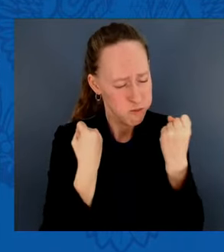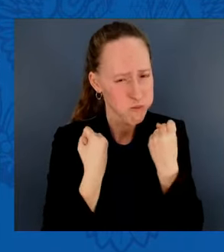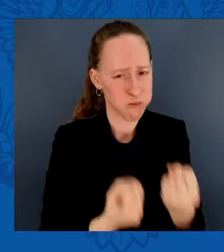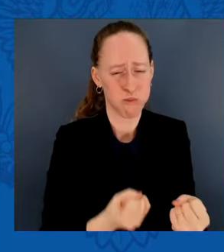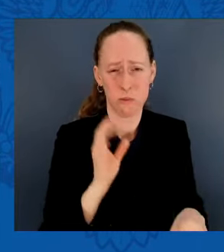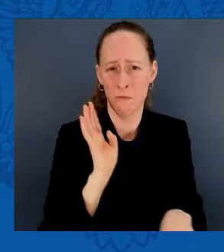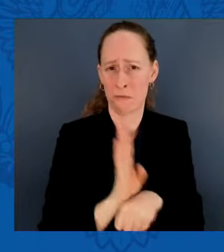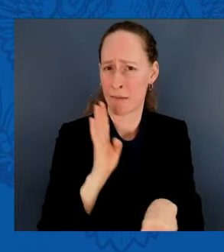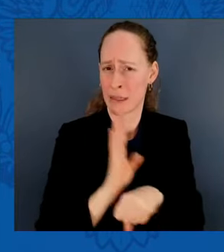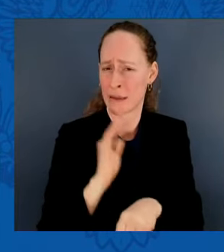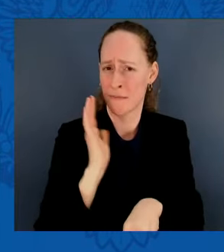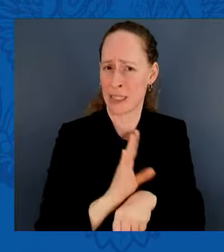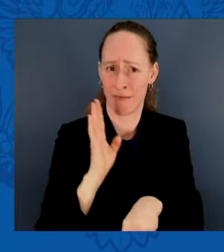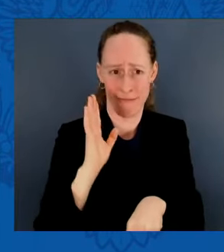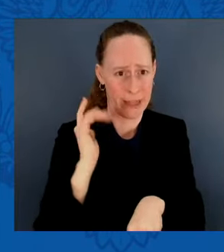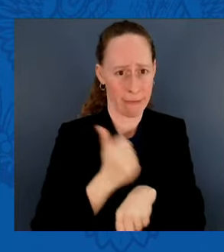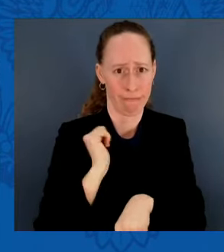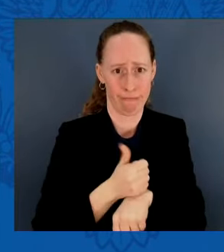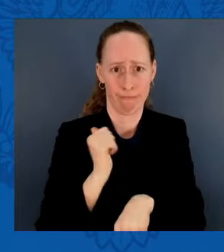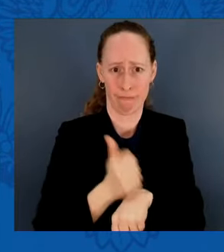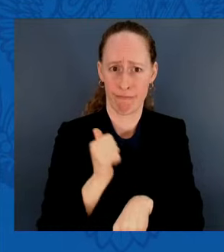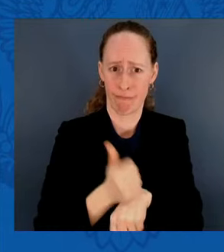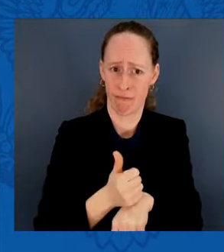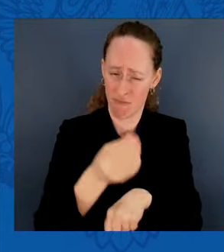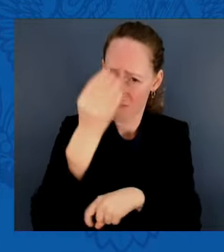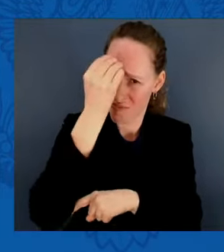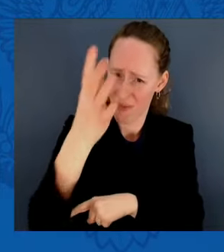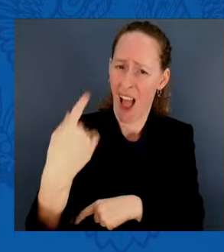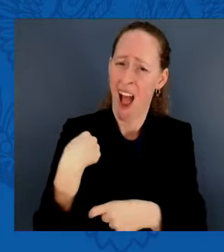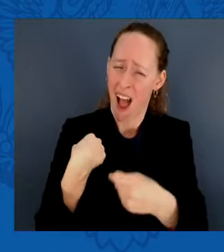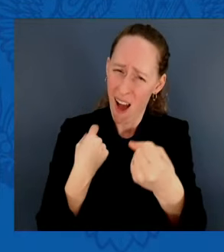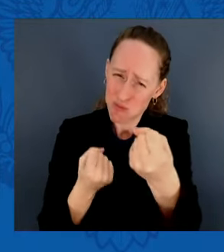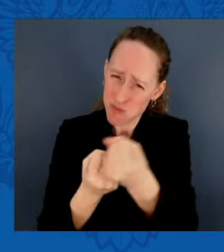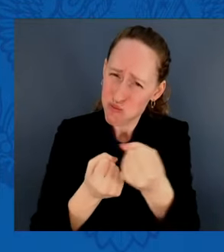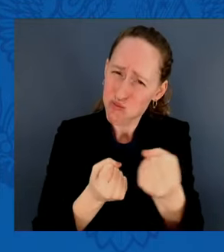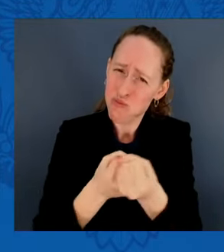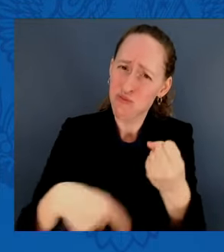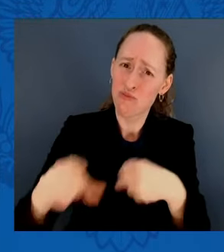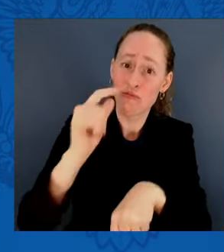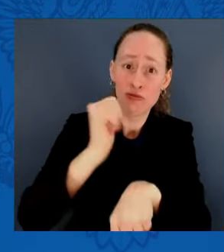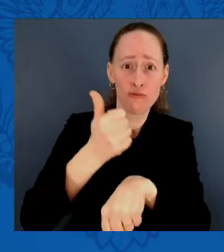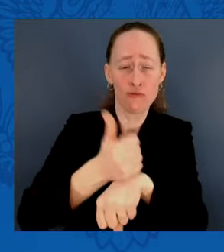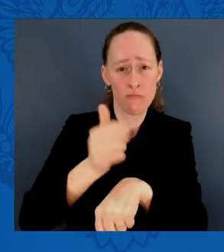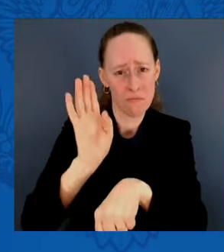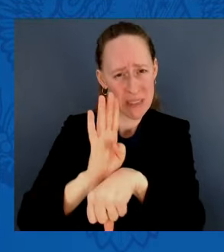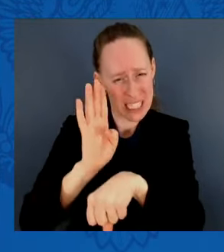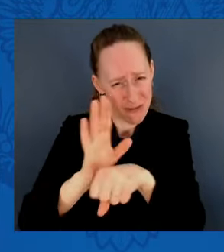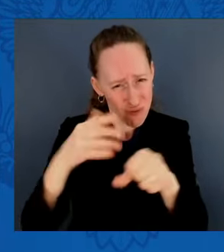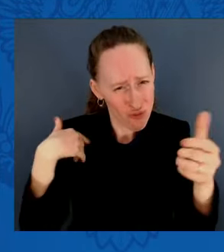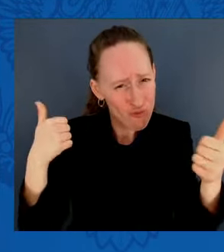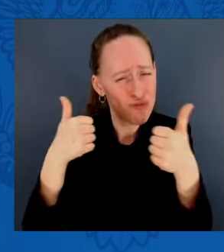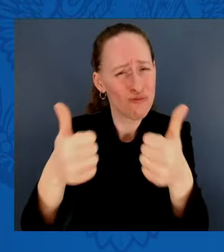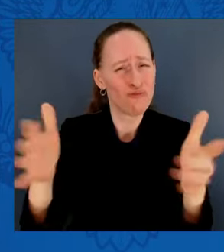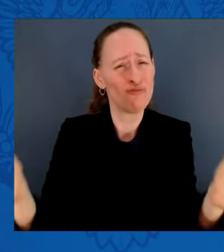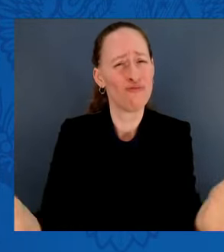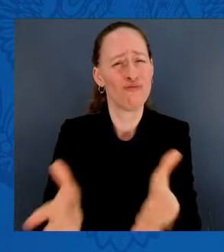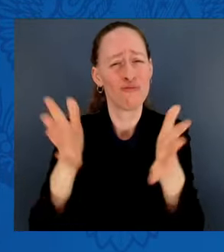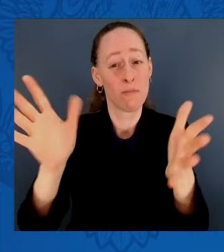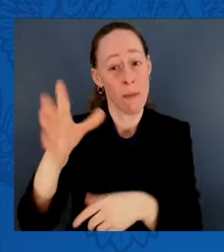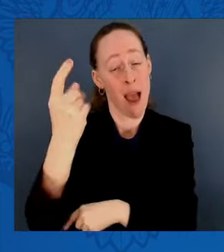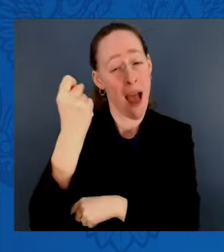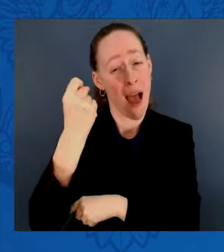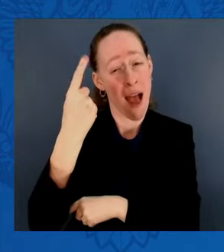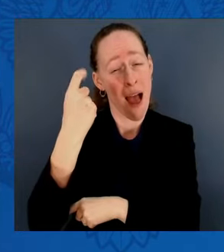years. I'm not anti-corporation, but I grew up in a home where trickle-down economics didn't put much on my dad's kitchen